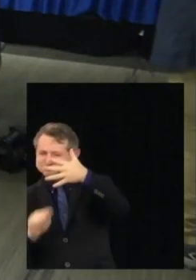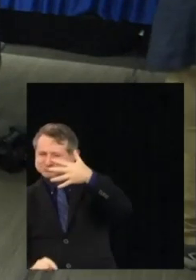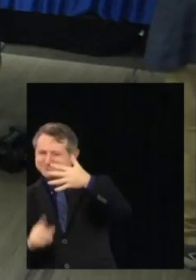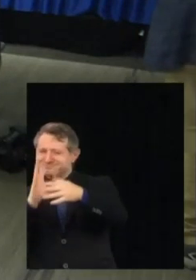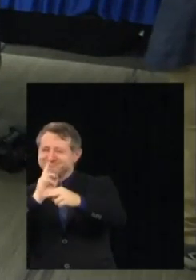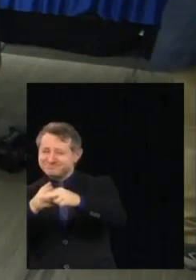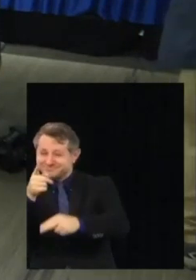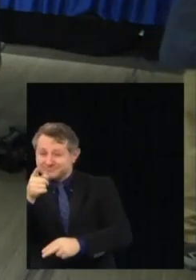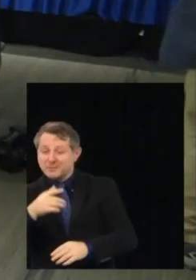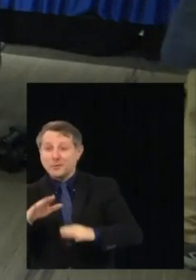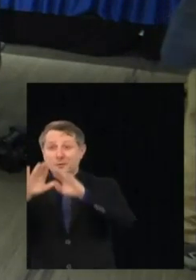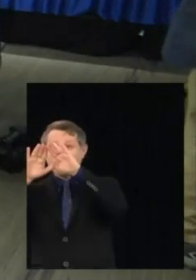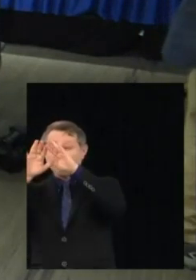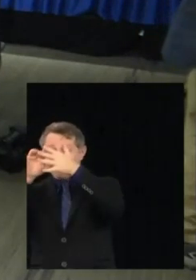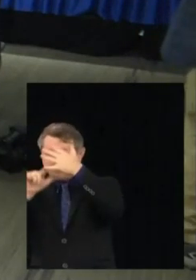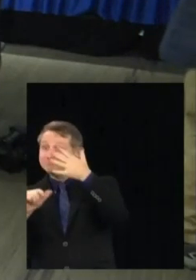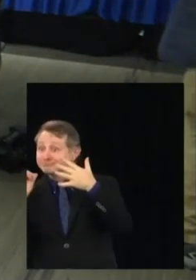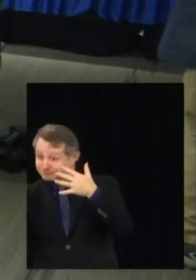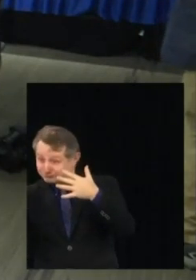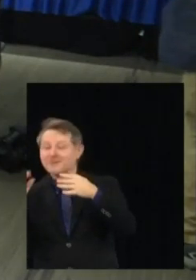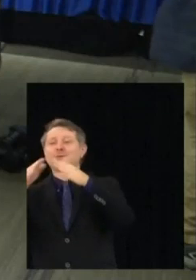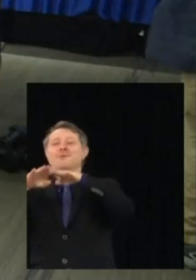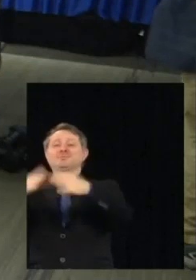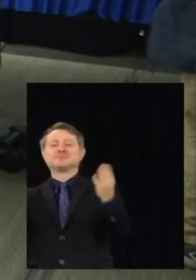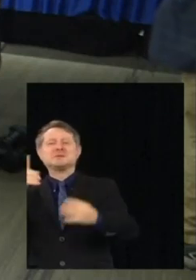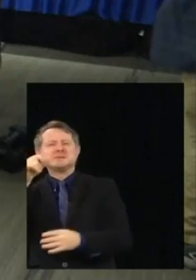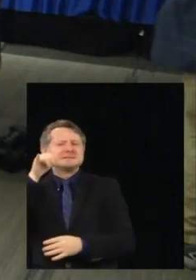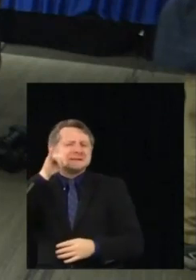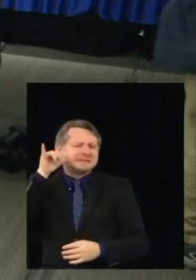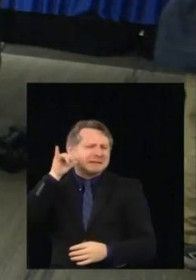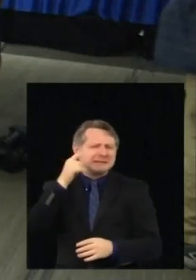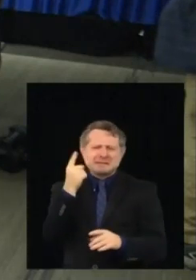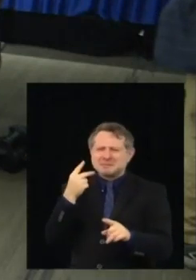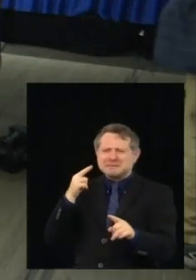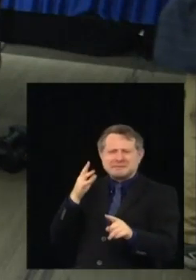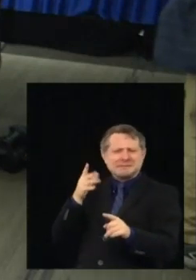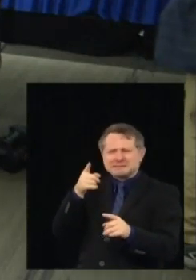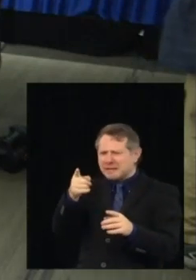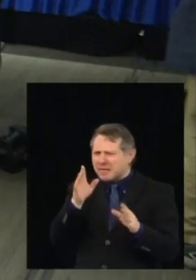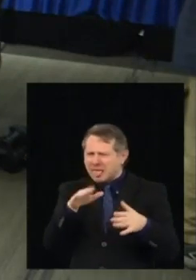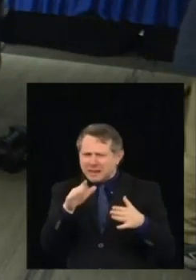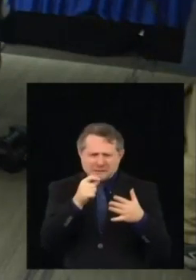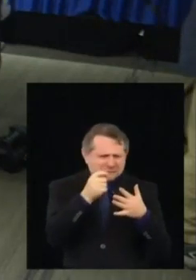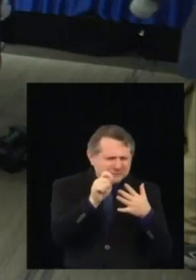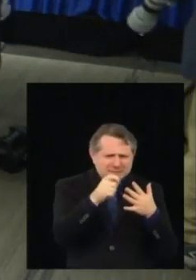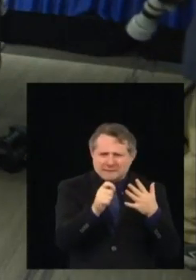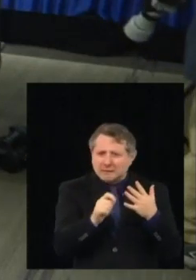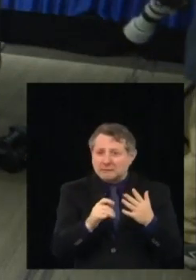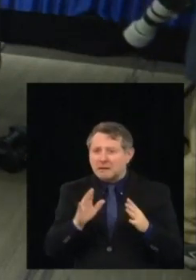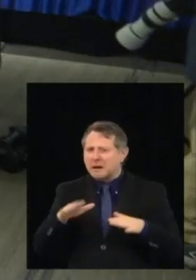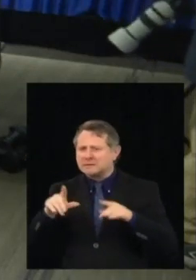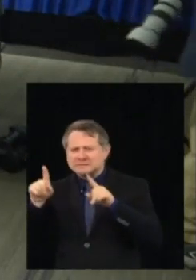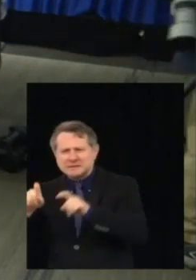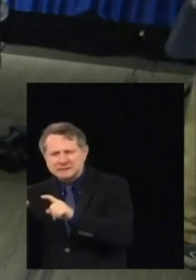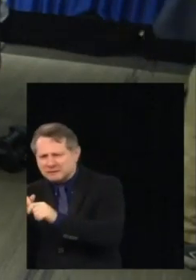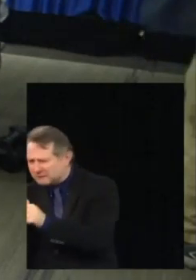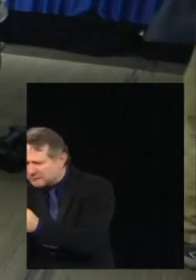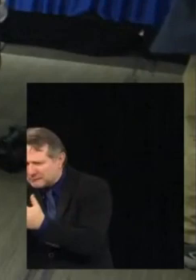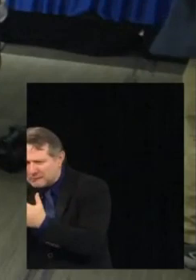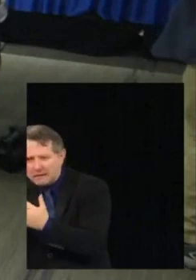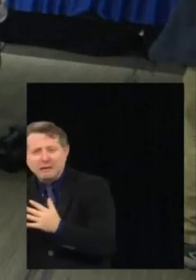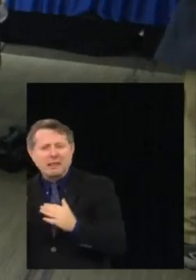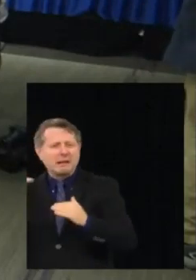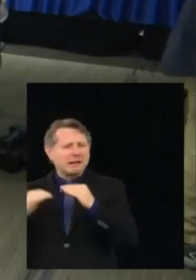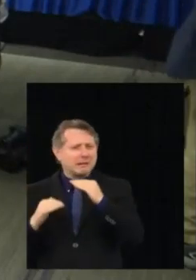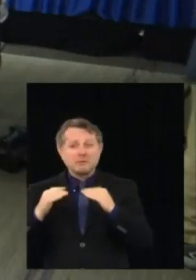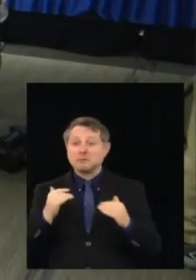case just maybe yesterday or 24 hours ago. Testing was the issue. I think that was at 6 of 7. Can you kind of give me the story of what changed